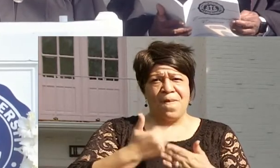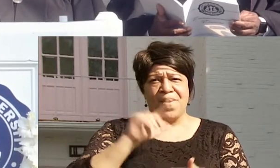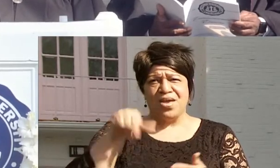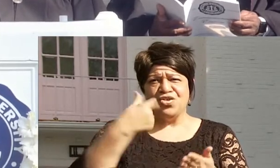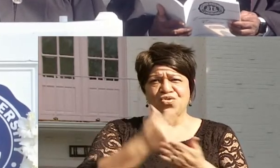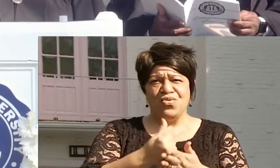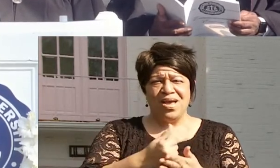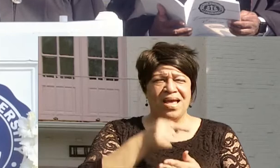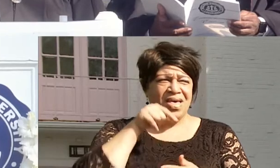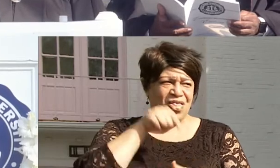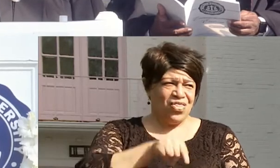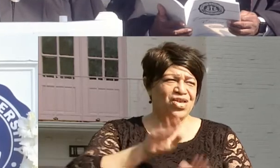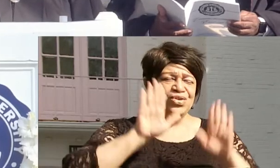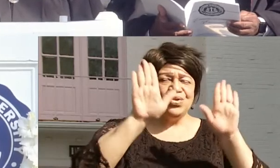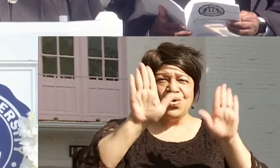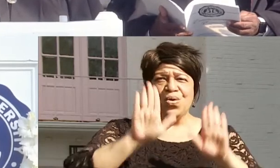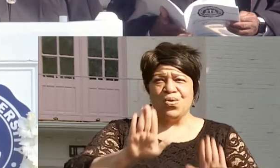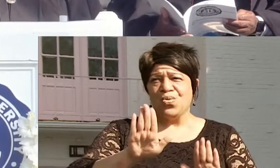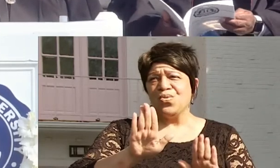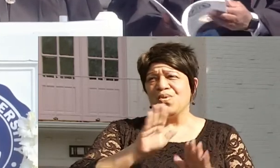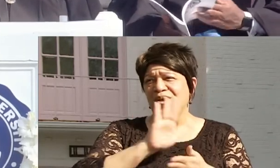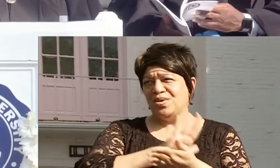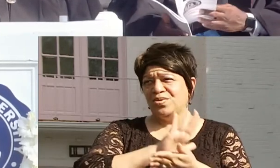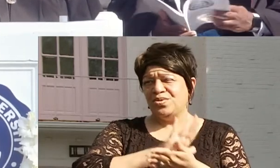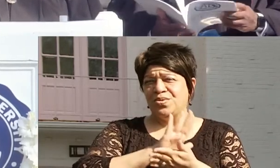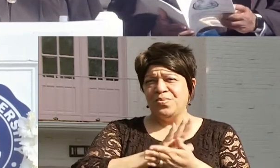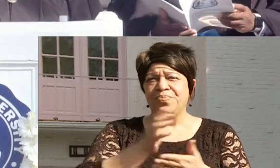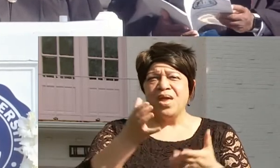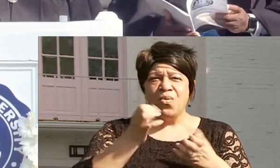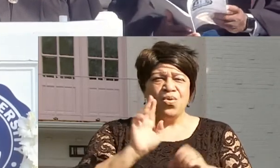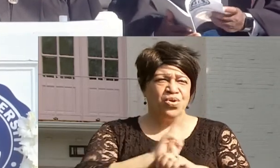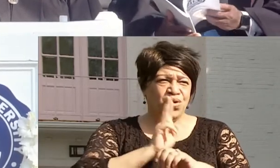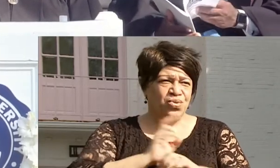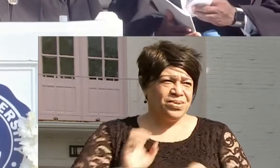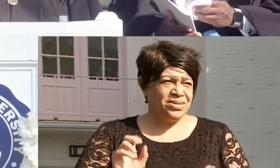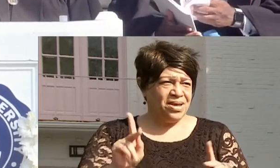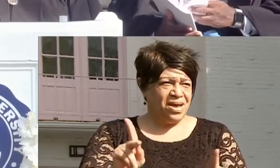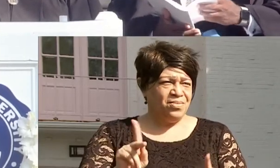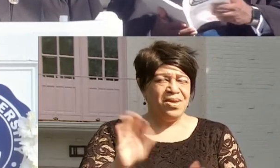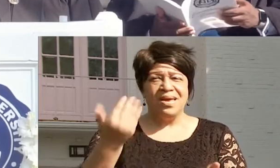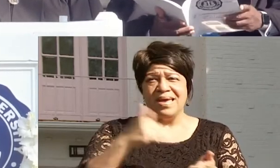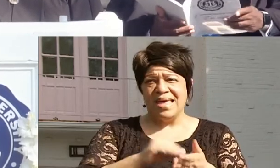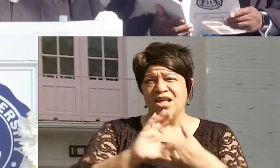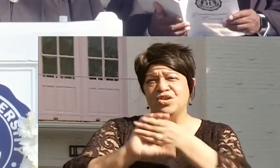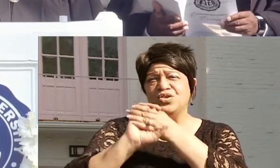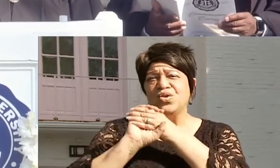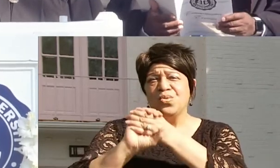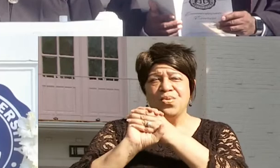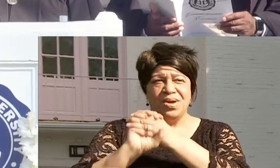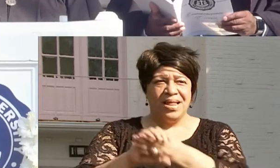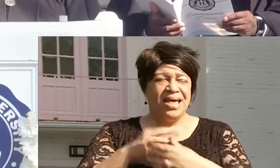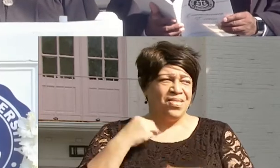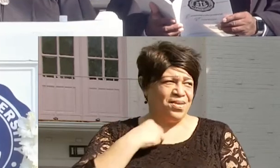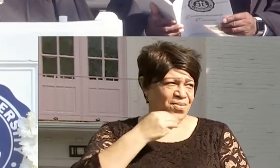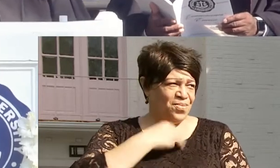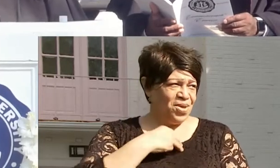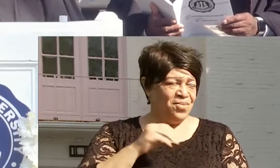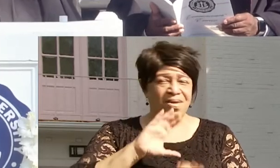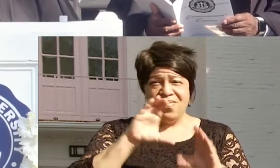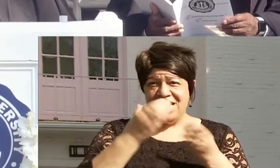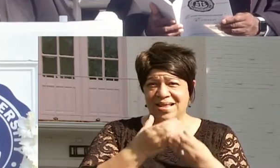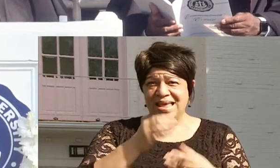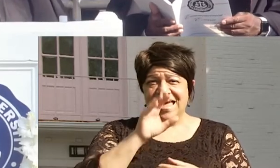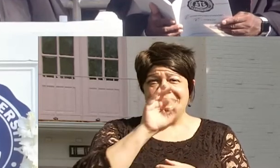great institution. I would like to take the opportunity once again to congratulate the members of the class